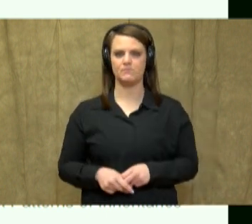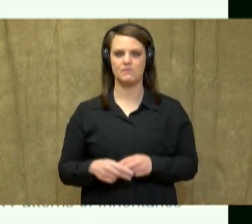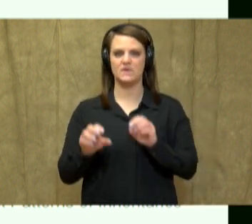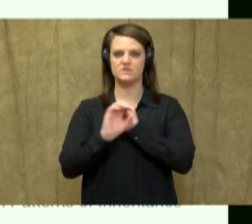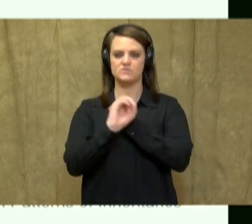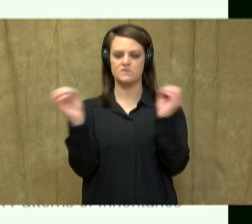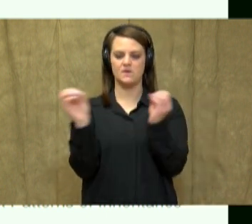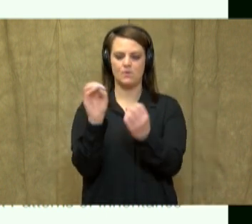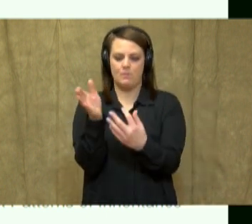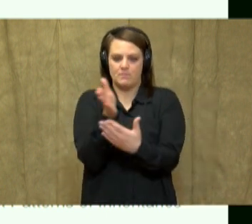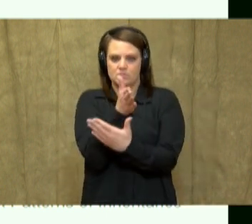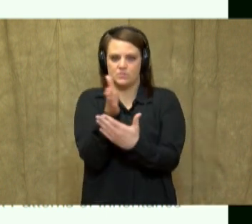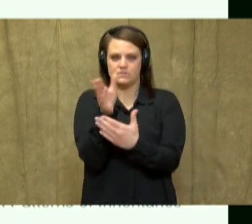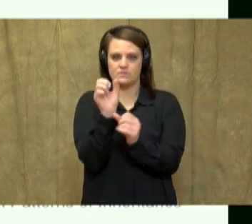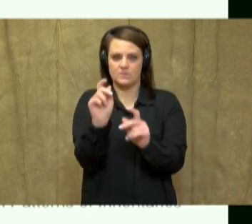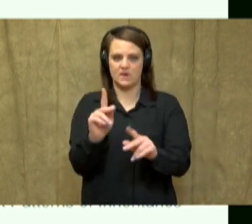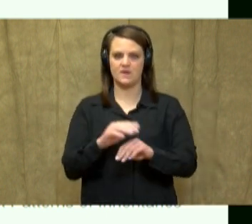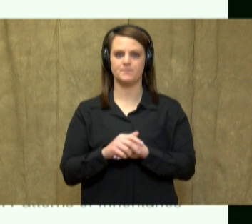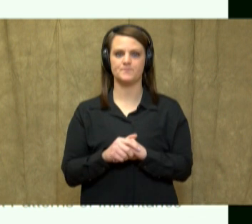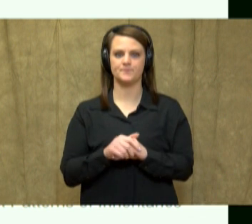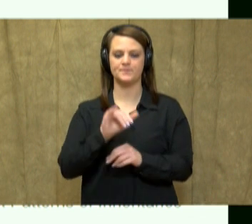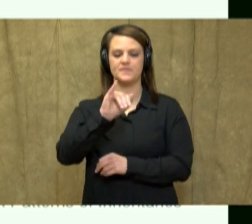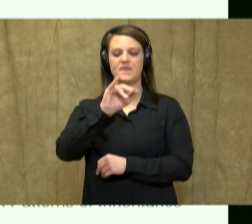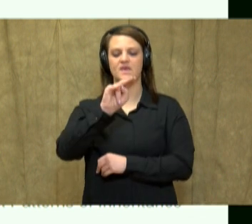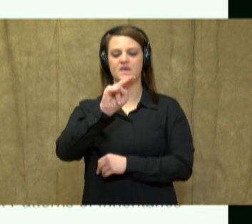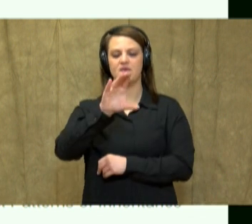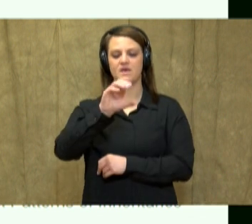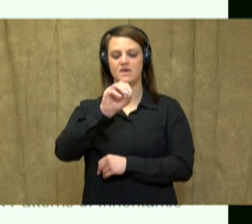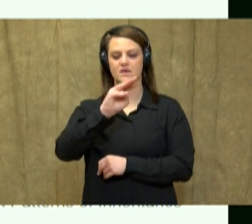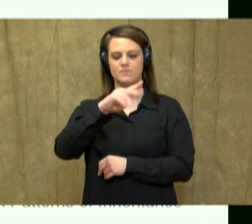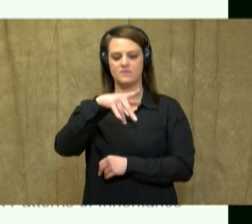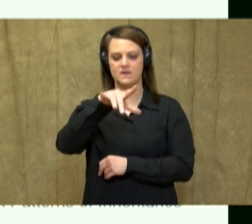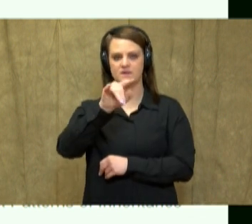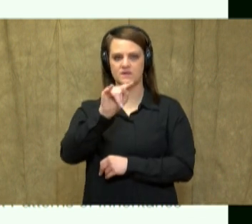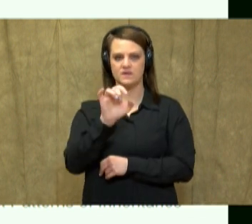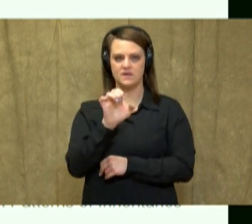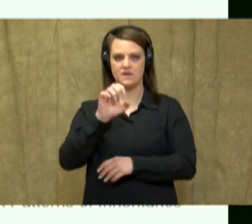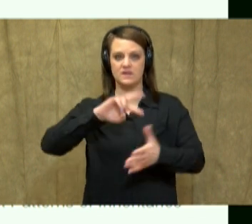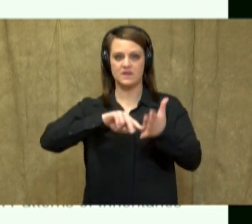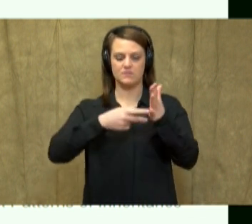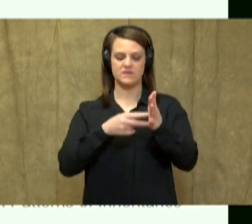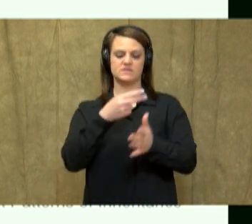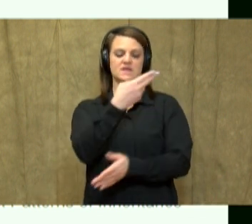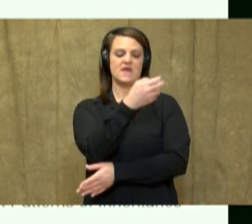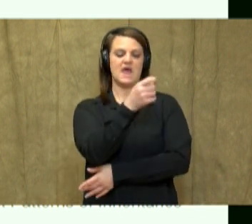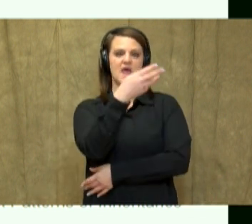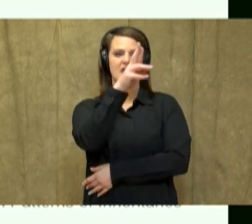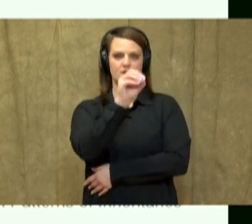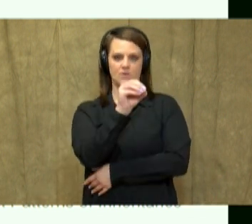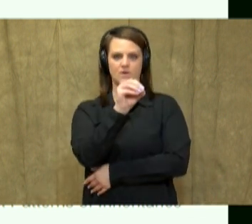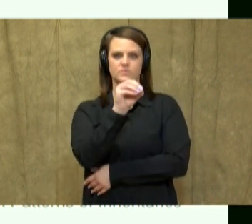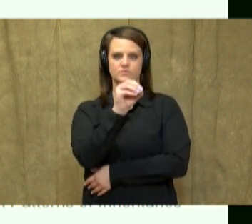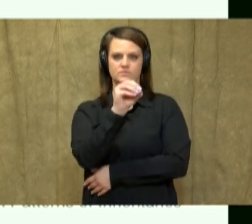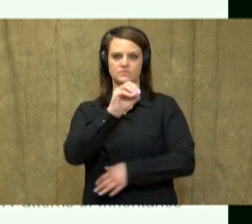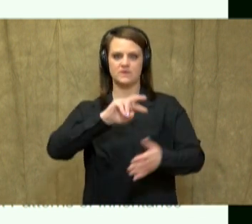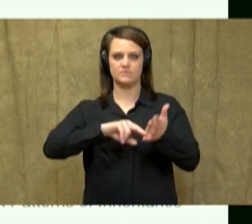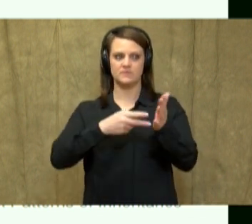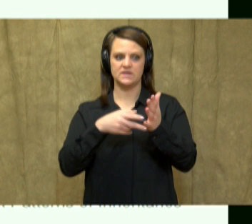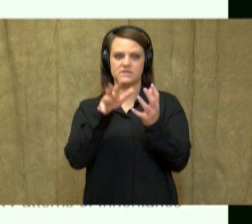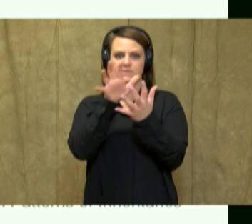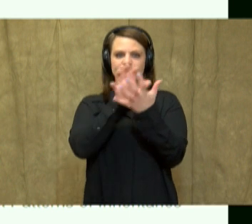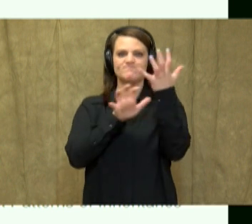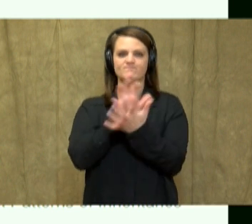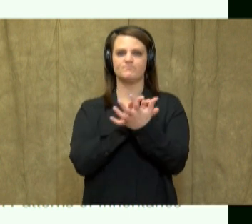wasn't anything in between. Well, incomplete means that if you are heterozygous, which means one copy of each, is you actually do get a